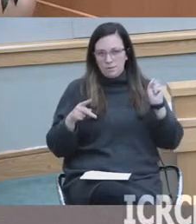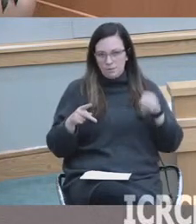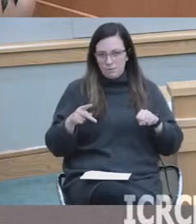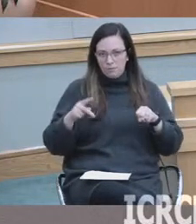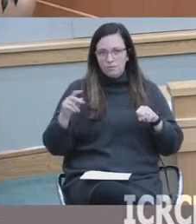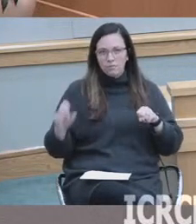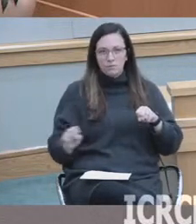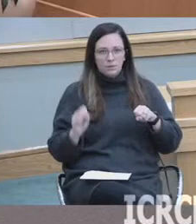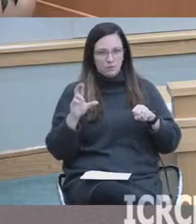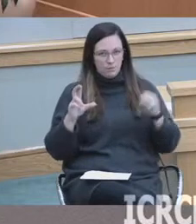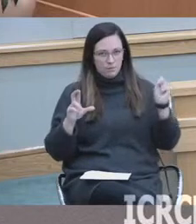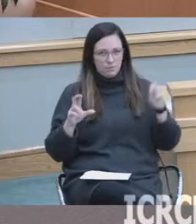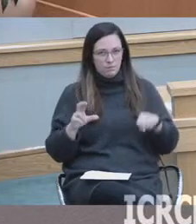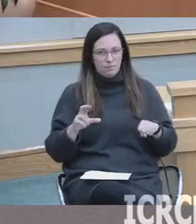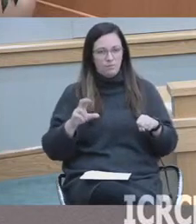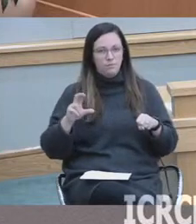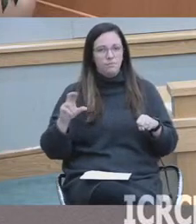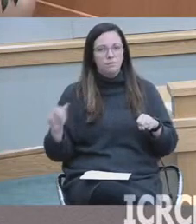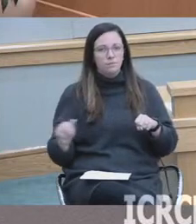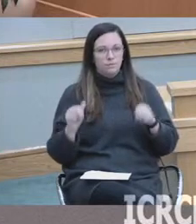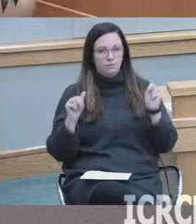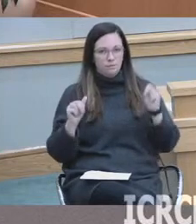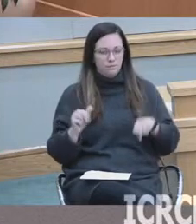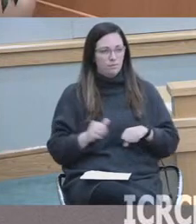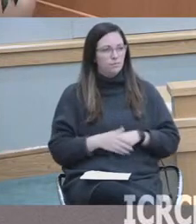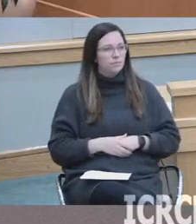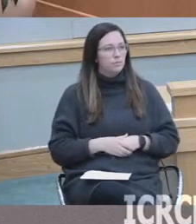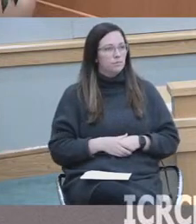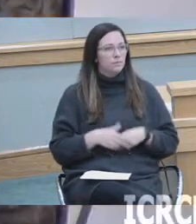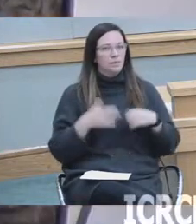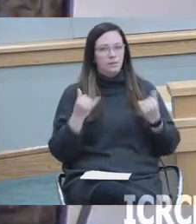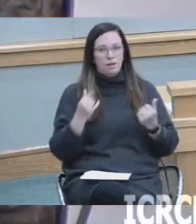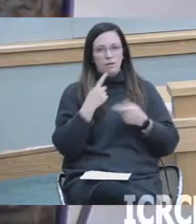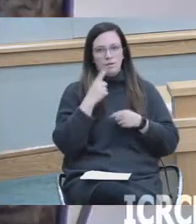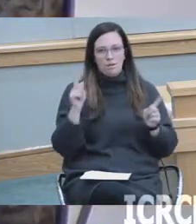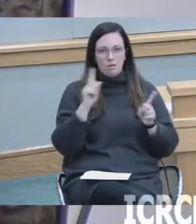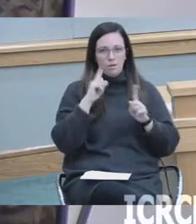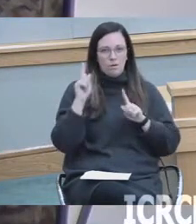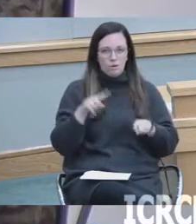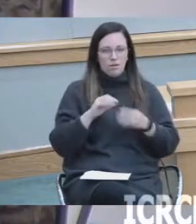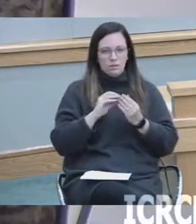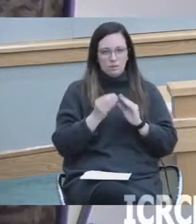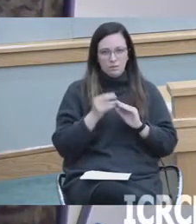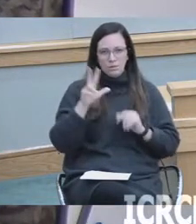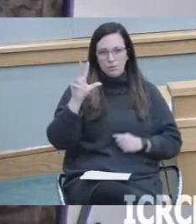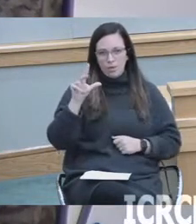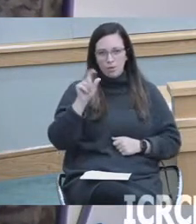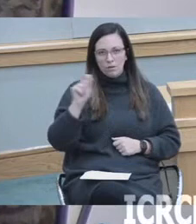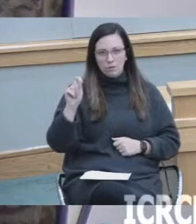Yes. Ms. Smiley Robertson. Yes. Mr. Albrecht. Yes. I now declare ordinance